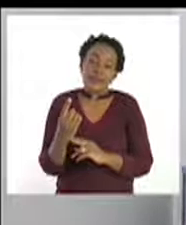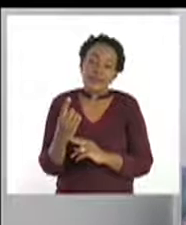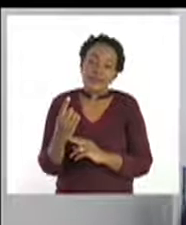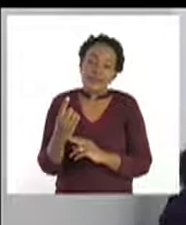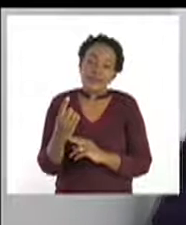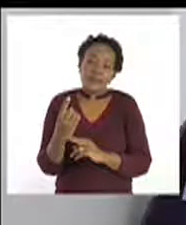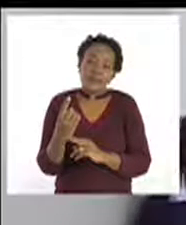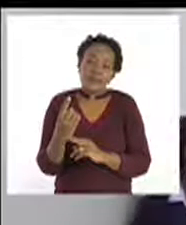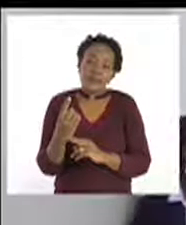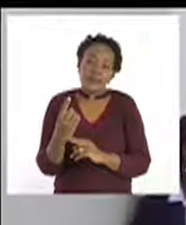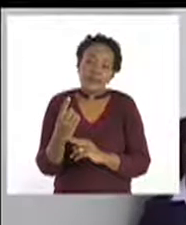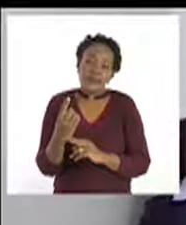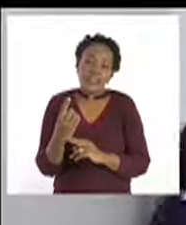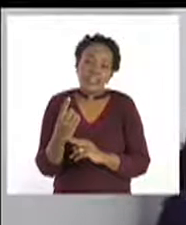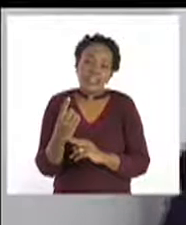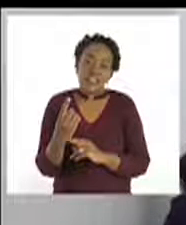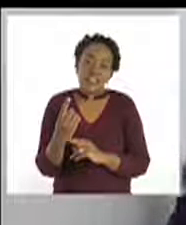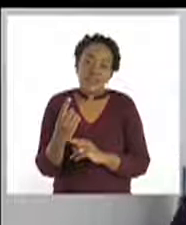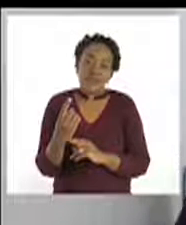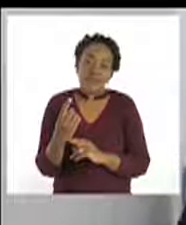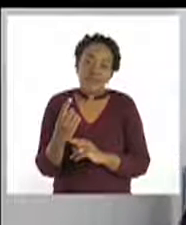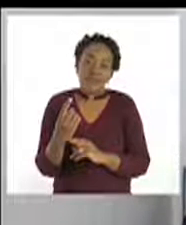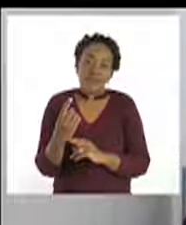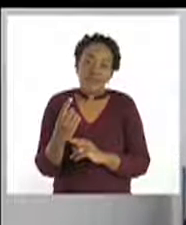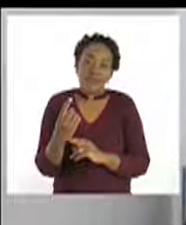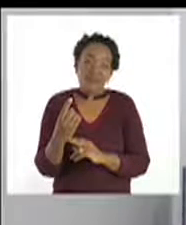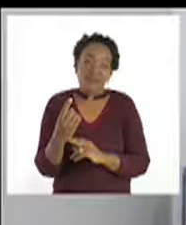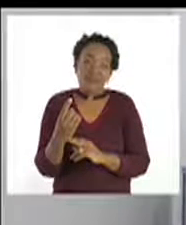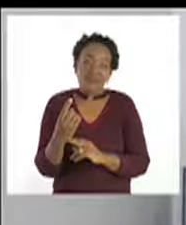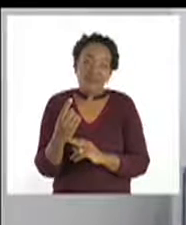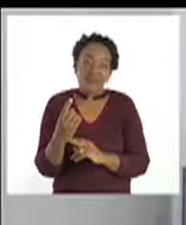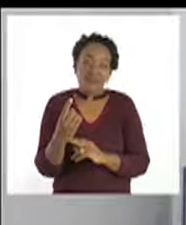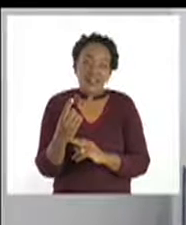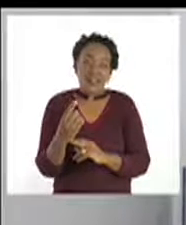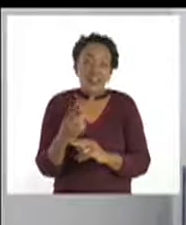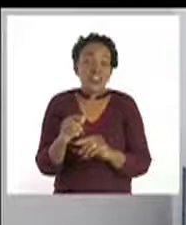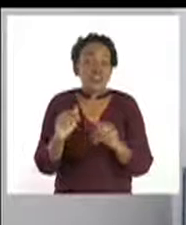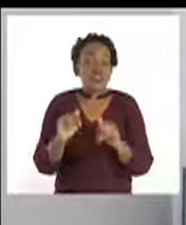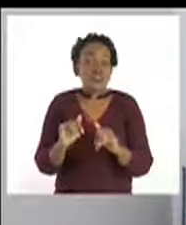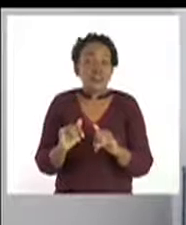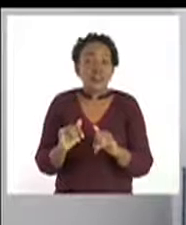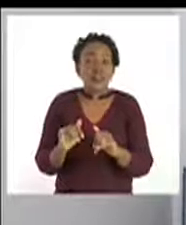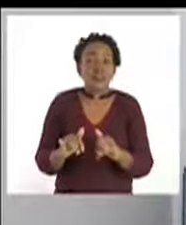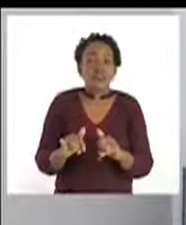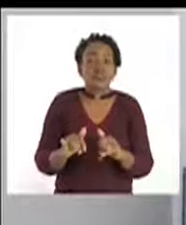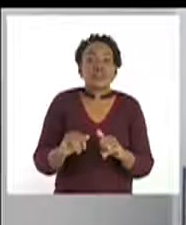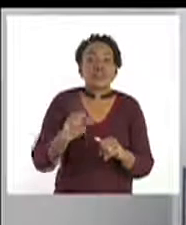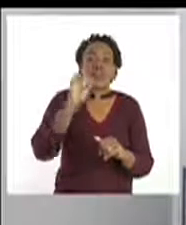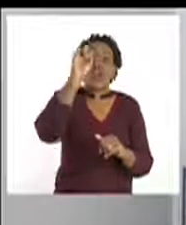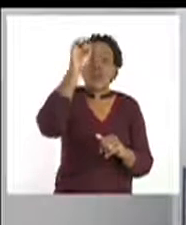So, like this, it will be 1 over 4.